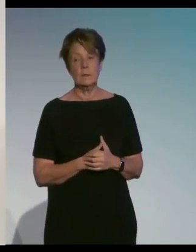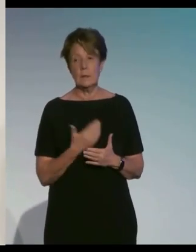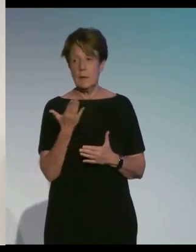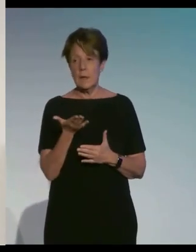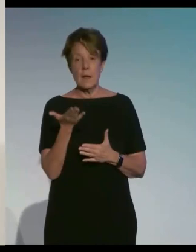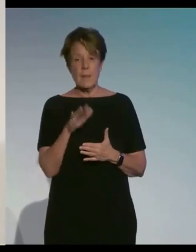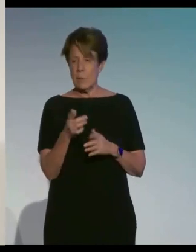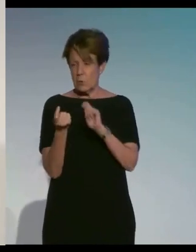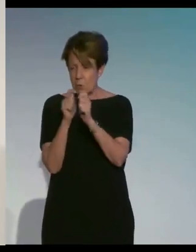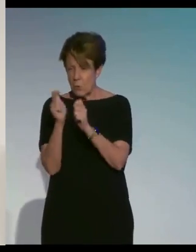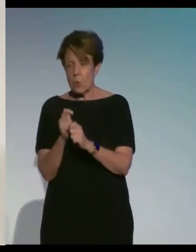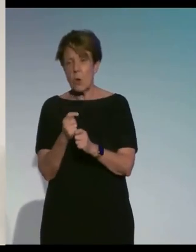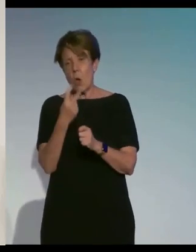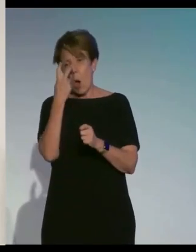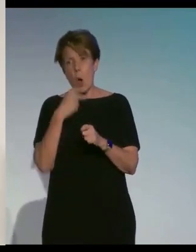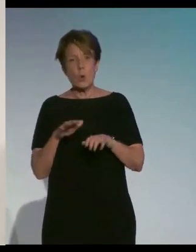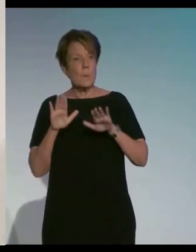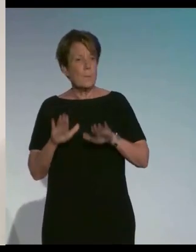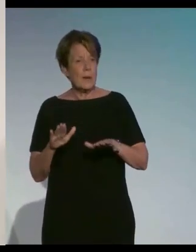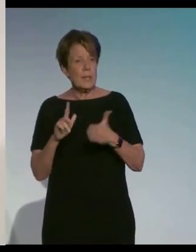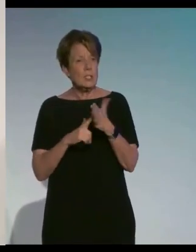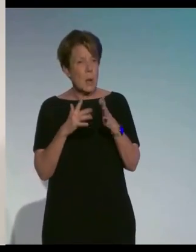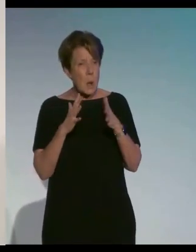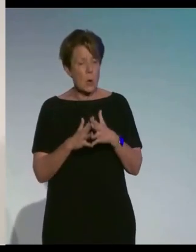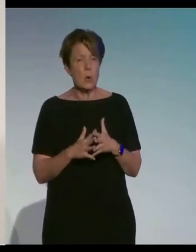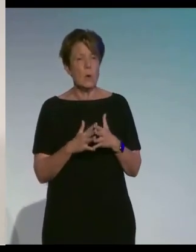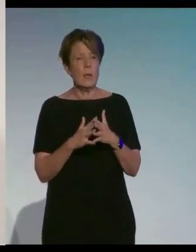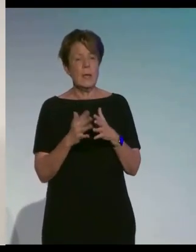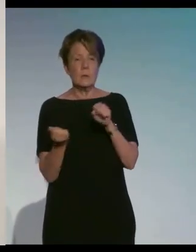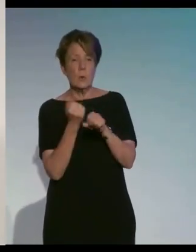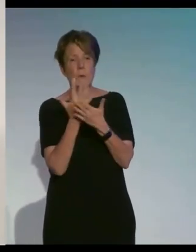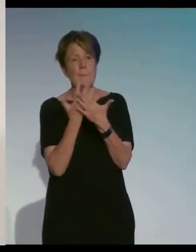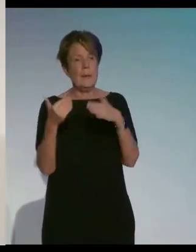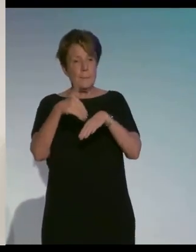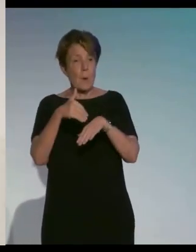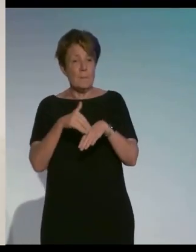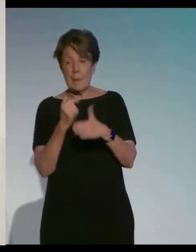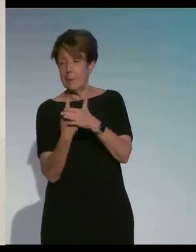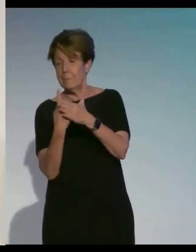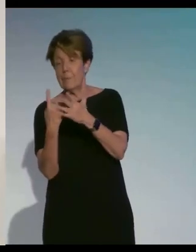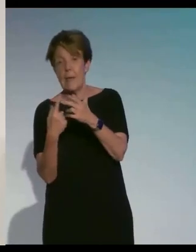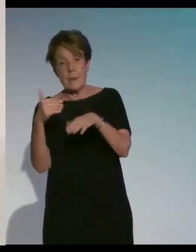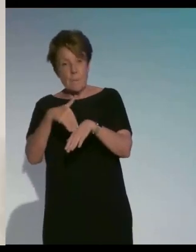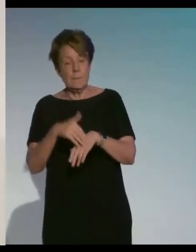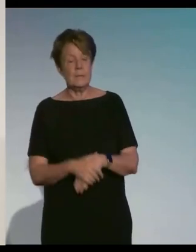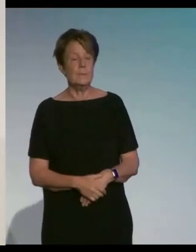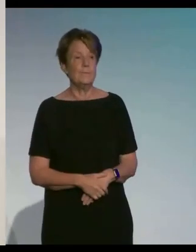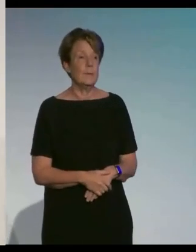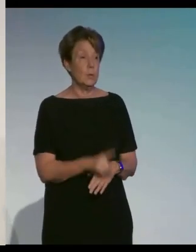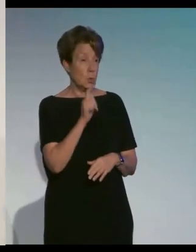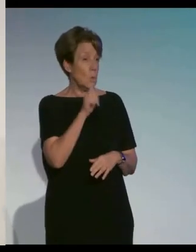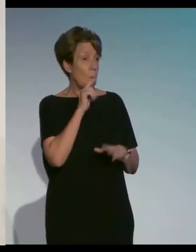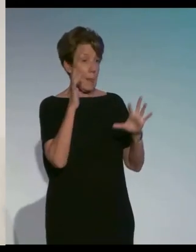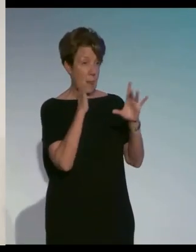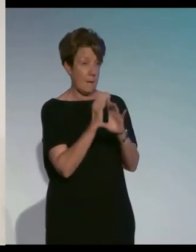this old British law. It has caused lots of problems before. It'll probably start giving us problems again. And I'm going to just finish off here by